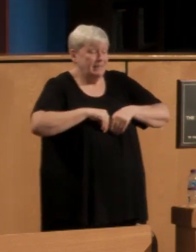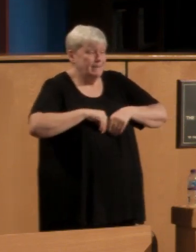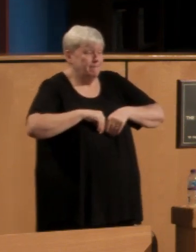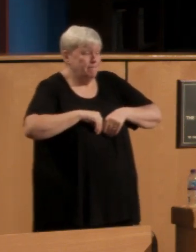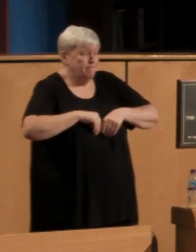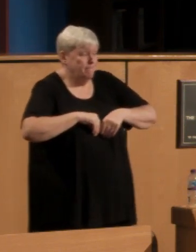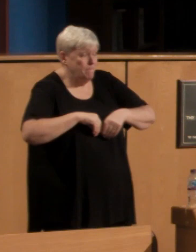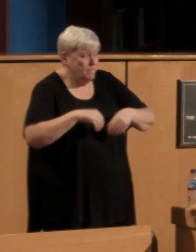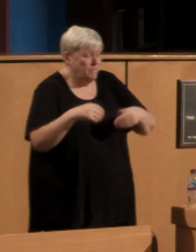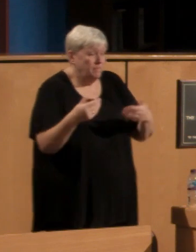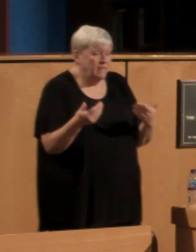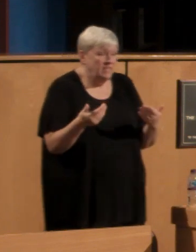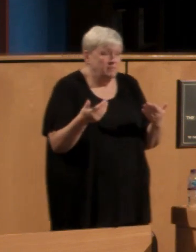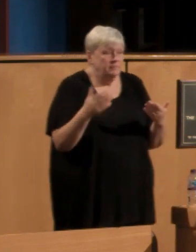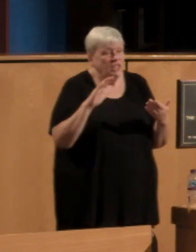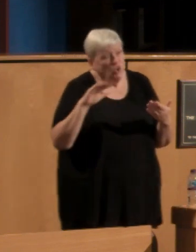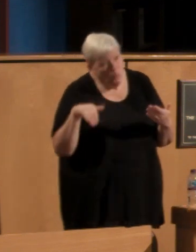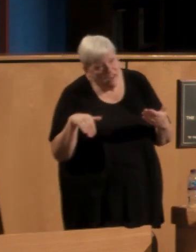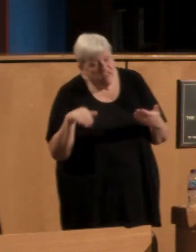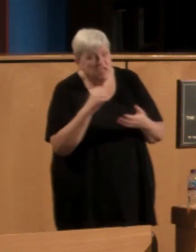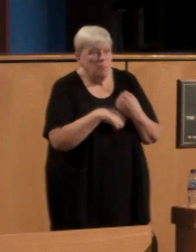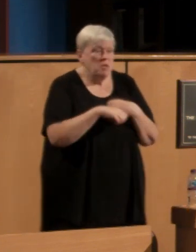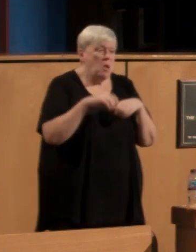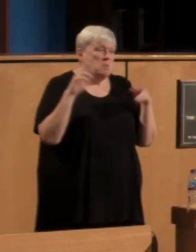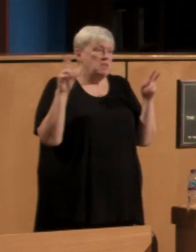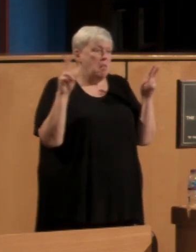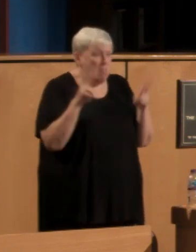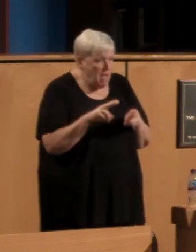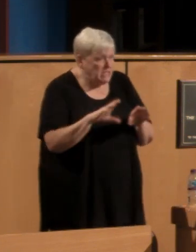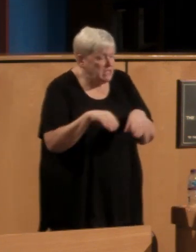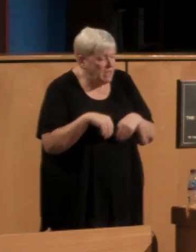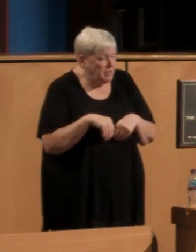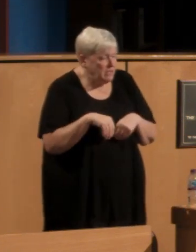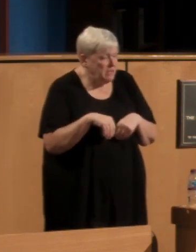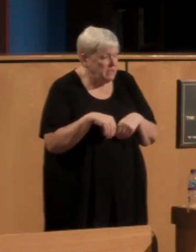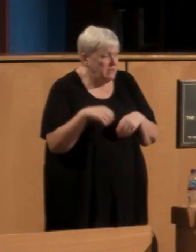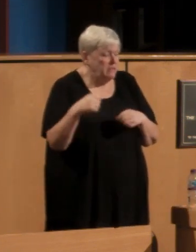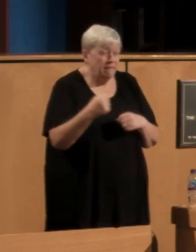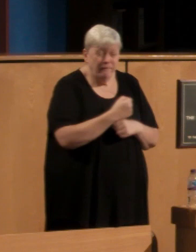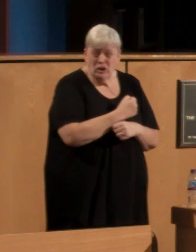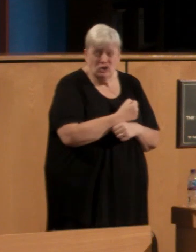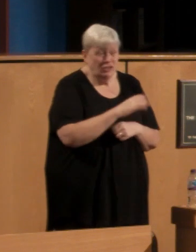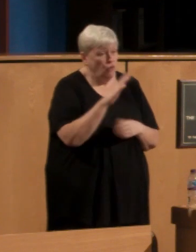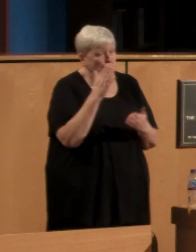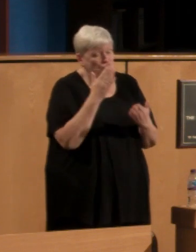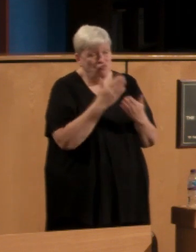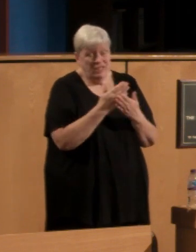vilifying queerness is becoming a lot less accepted, which unfortunately isn't really the case for